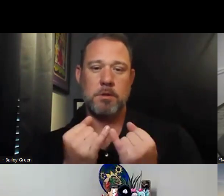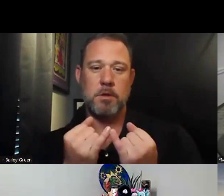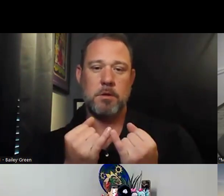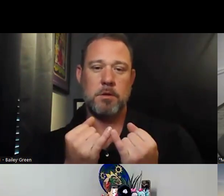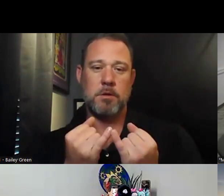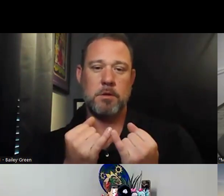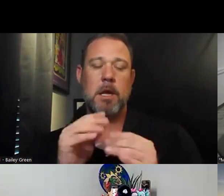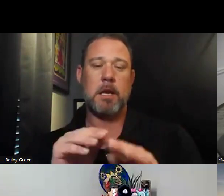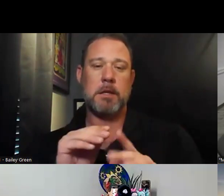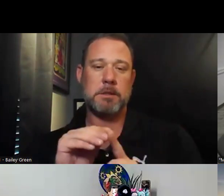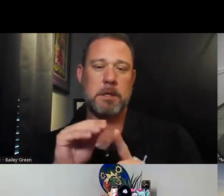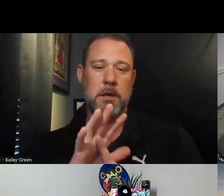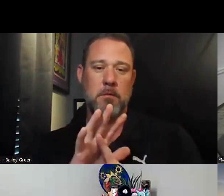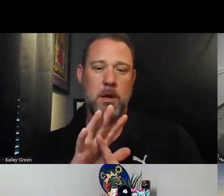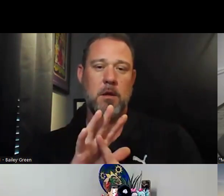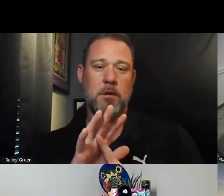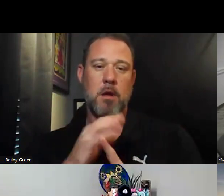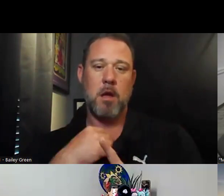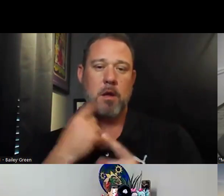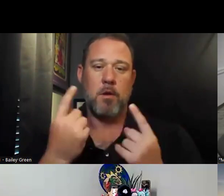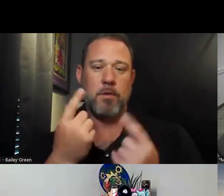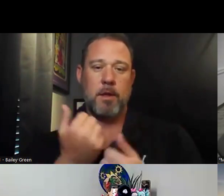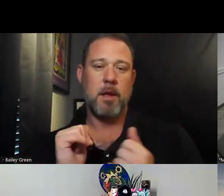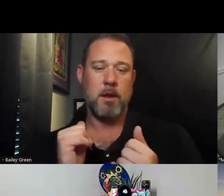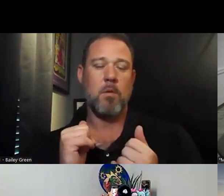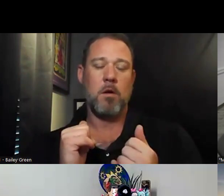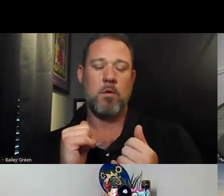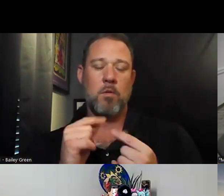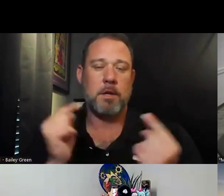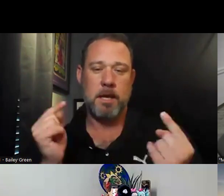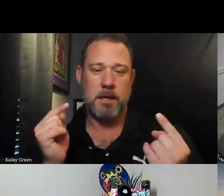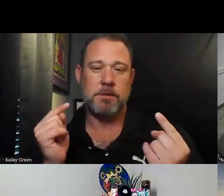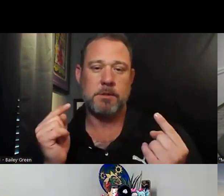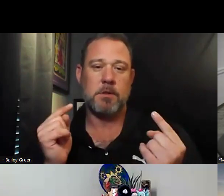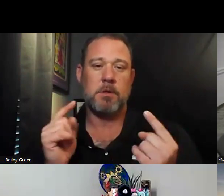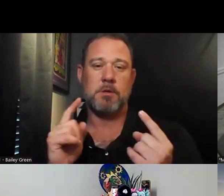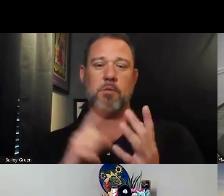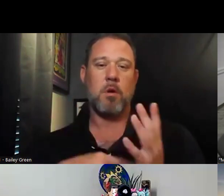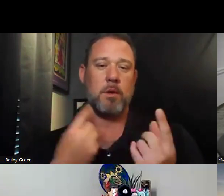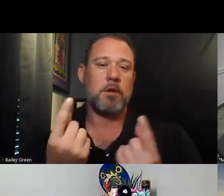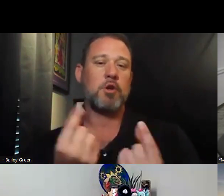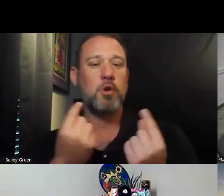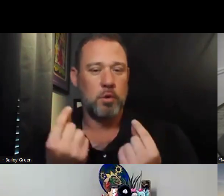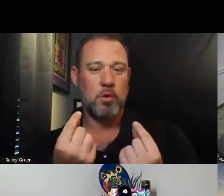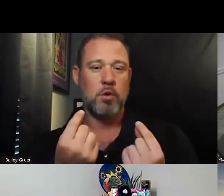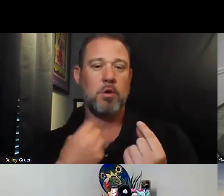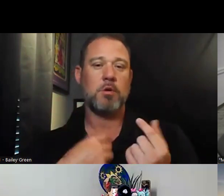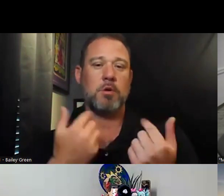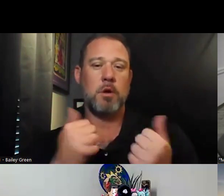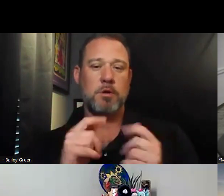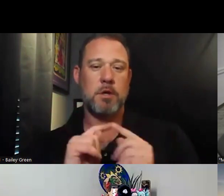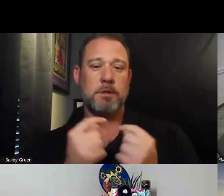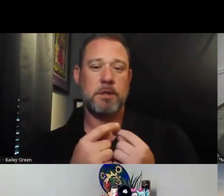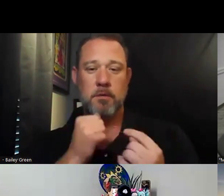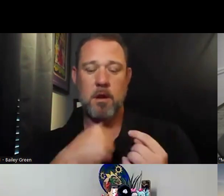its impact widely. I don't think anyone would contest that. It's really in what we do about it. So I would challenge this team, if